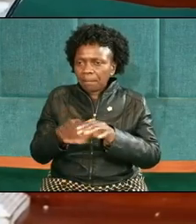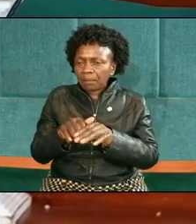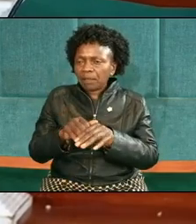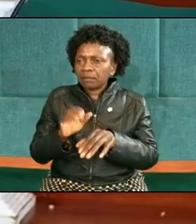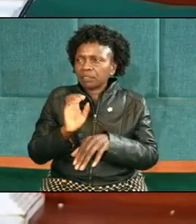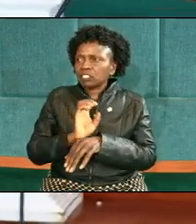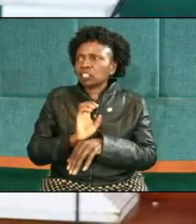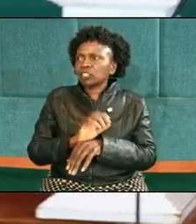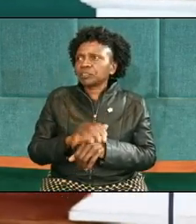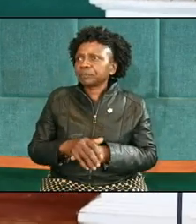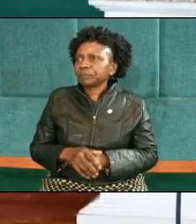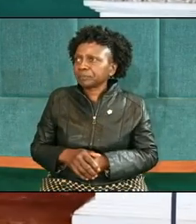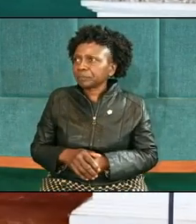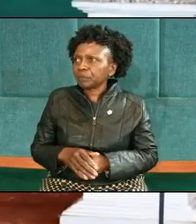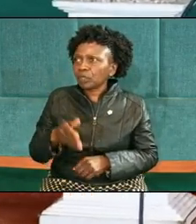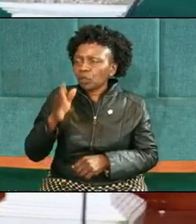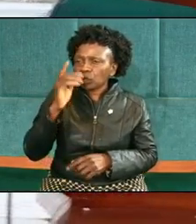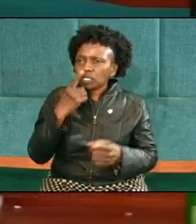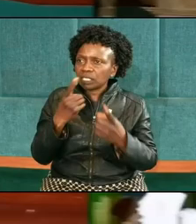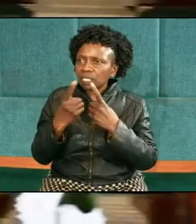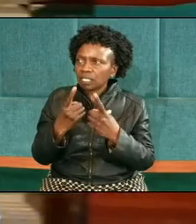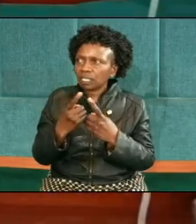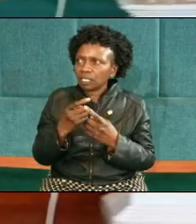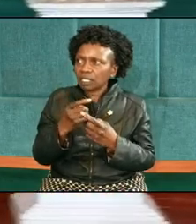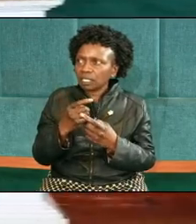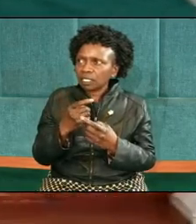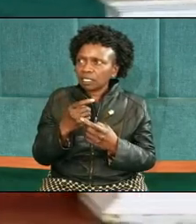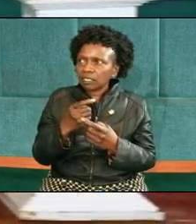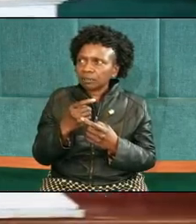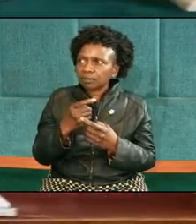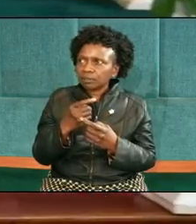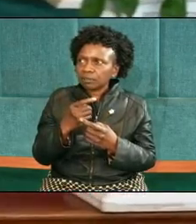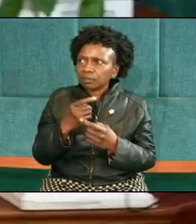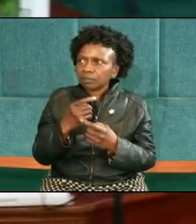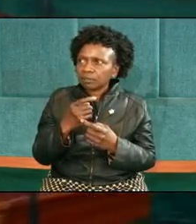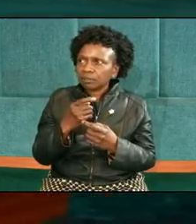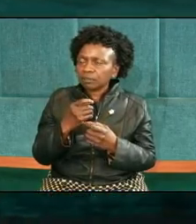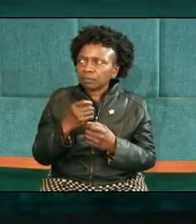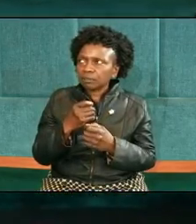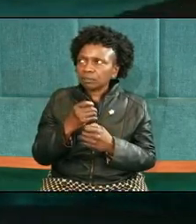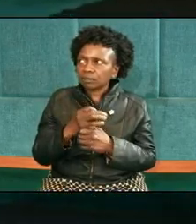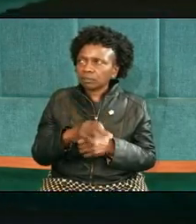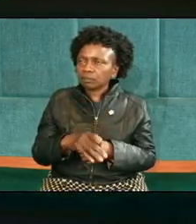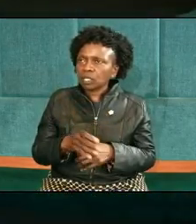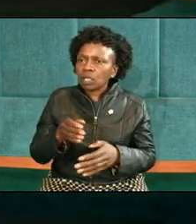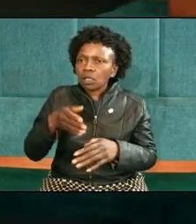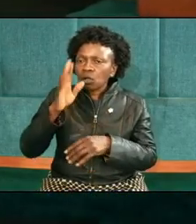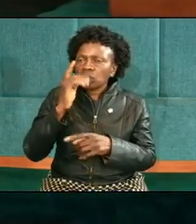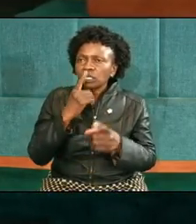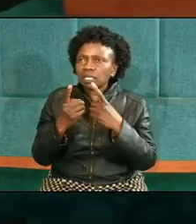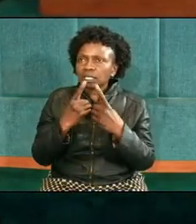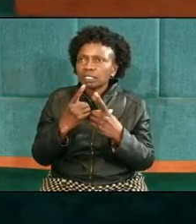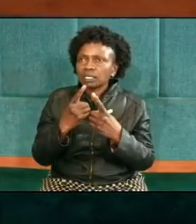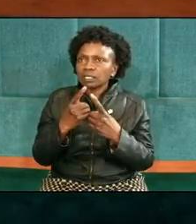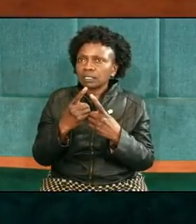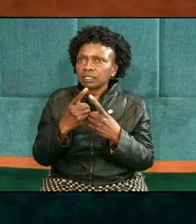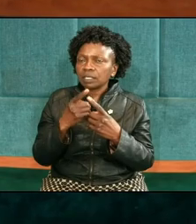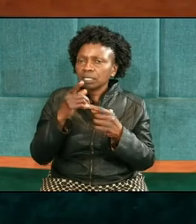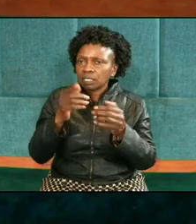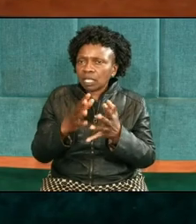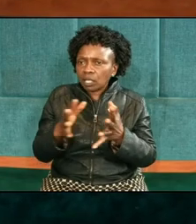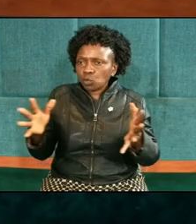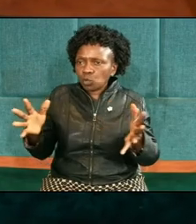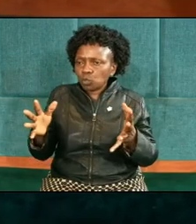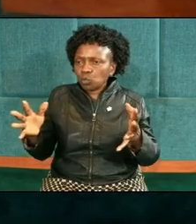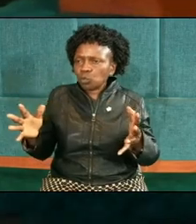clergy, right? God says, as an evangelist, God says, there is a huge